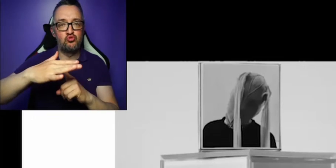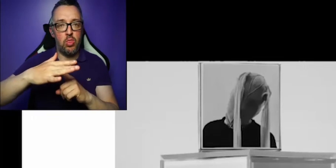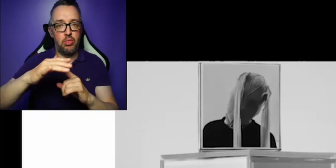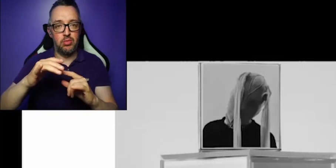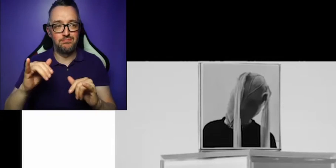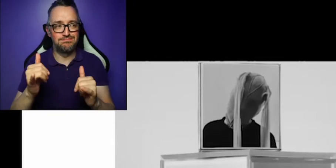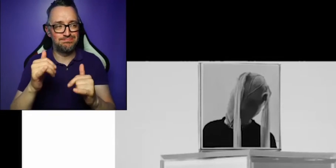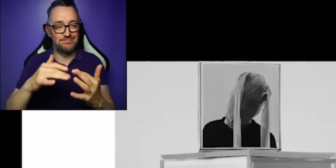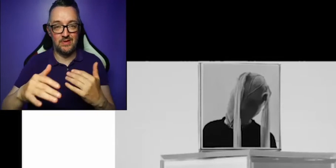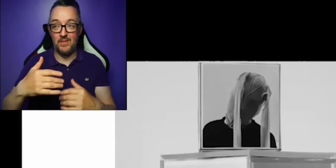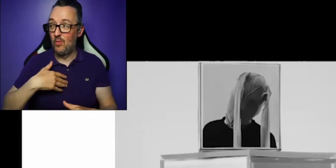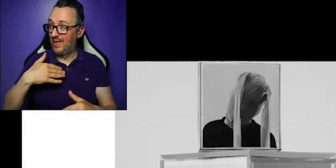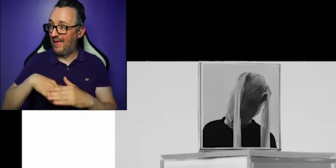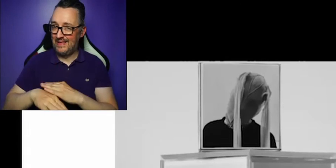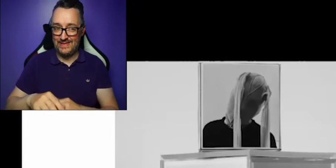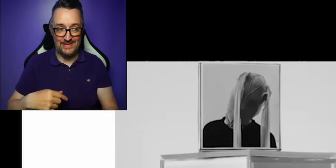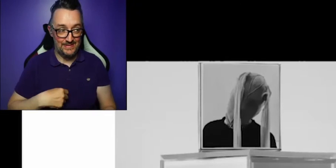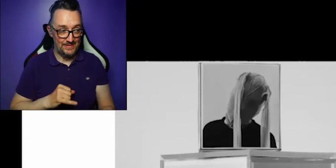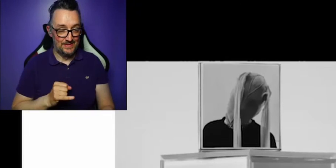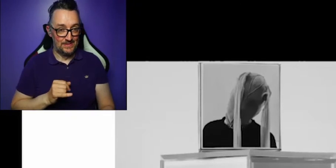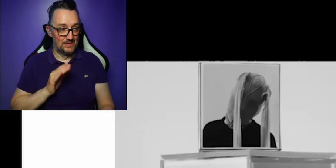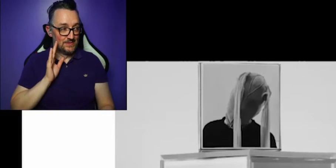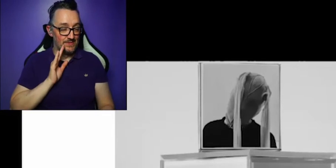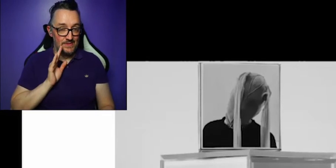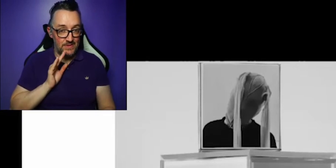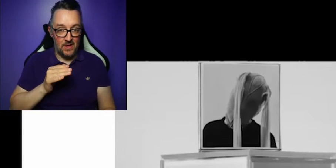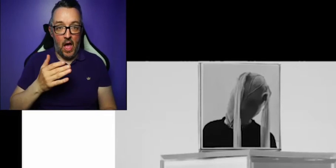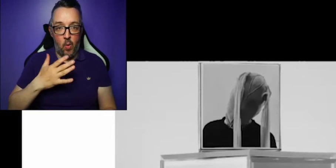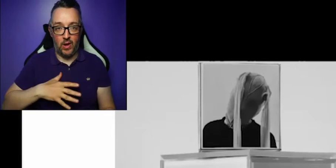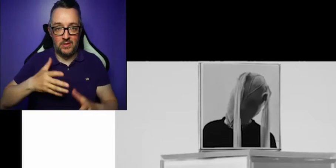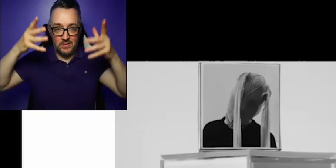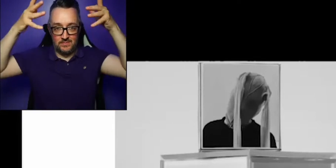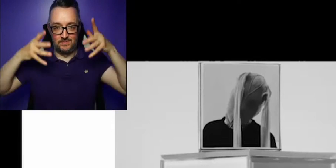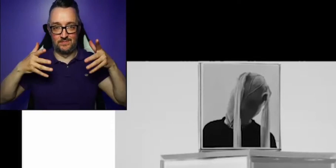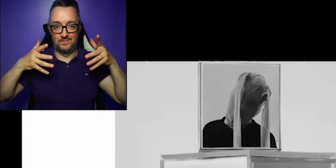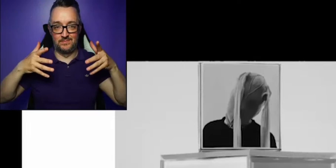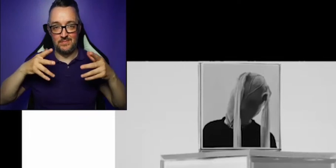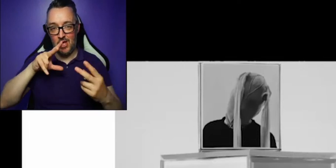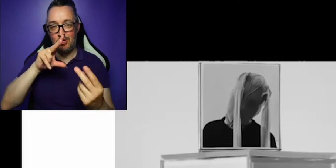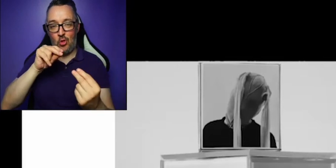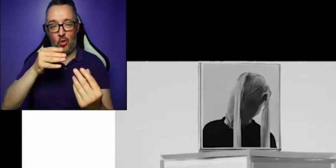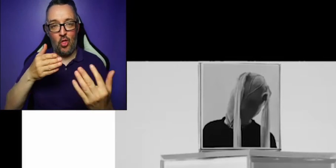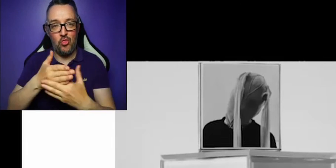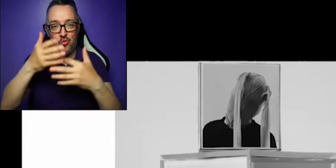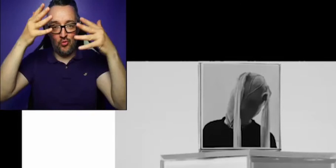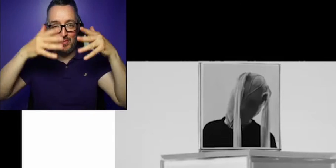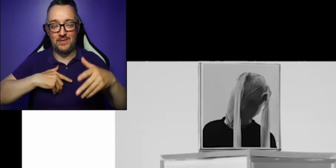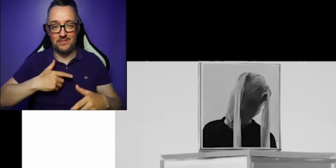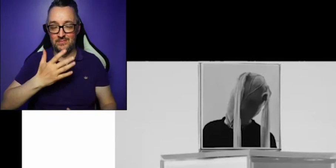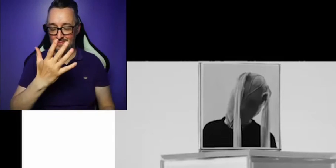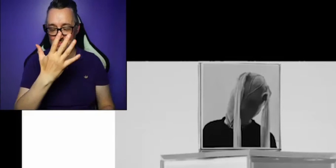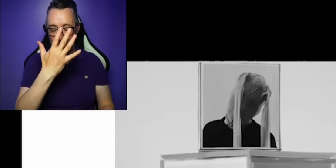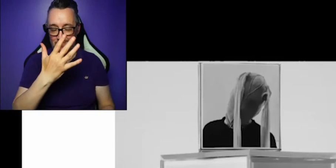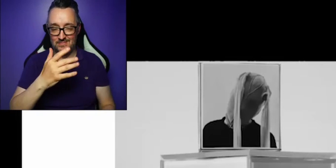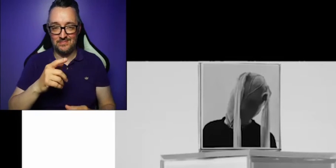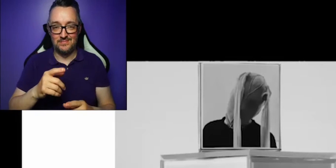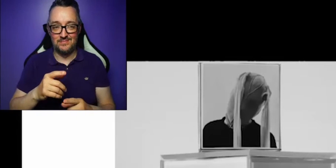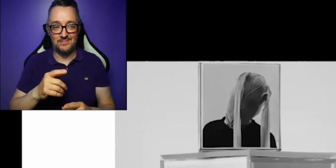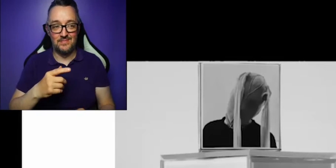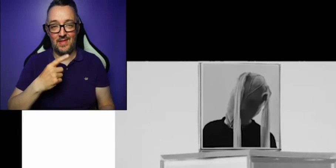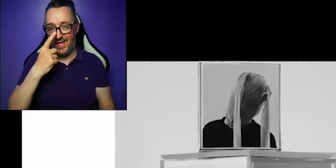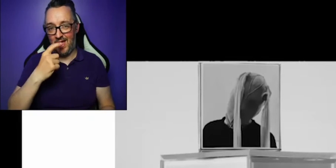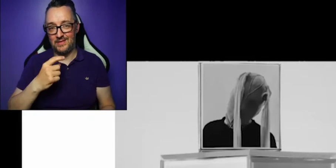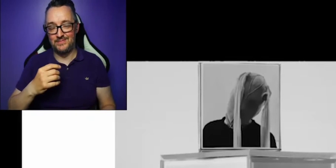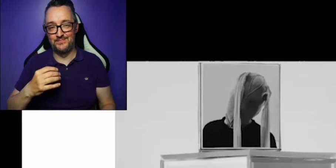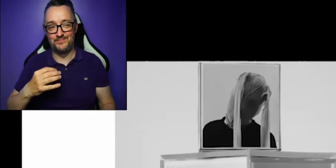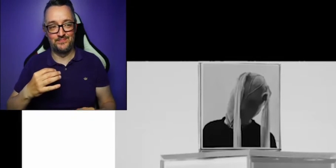big lampshade to put on my head to walk into a party with and talk to people through a lampshade and just be as weird as